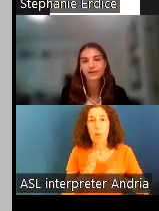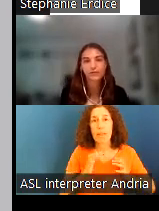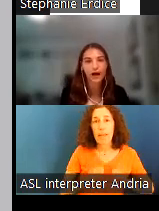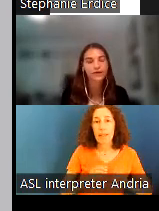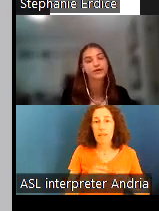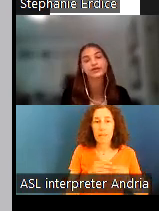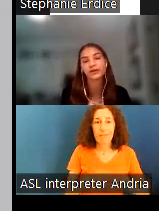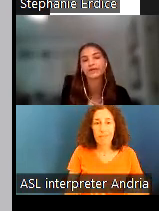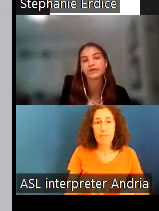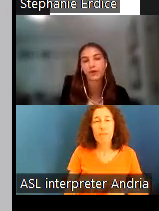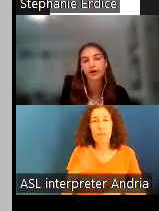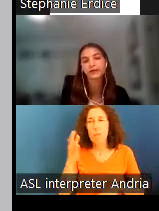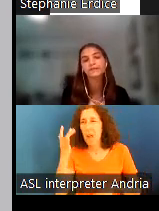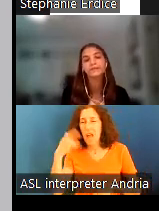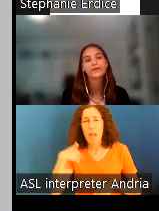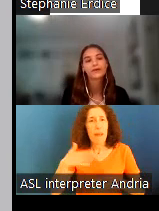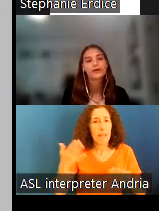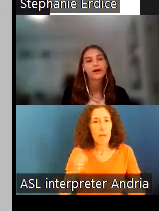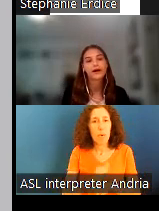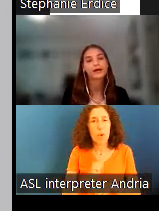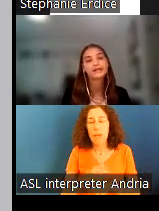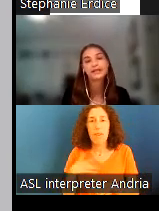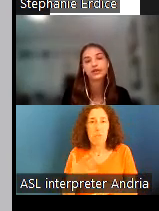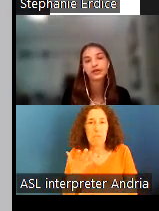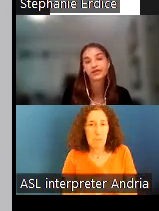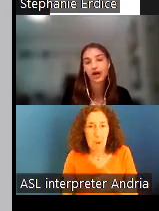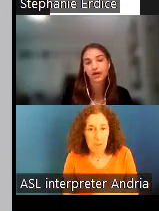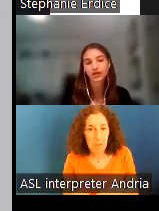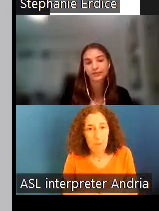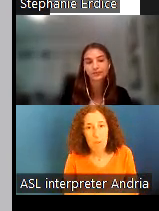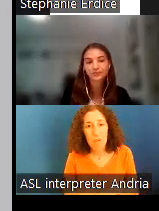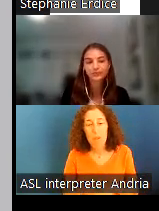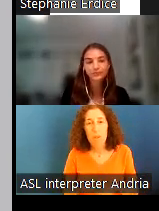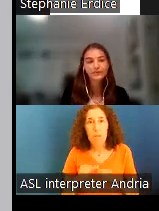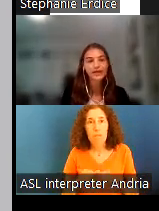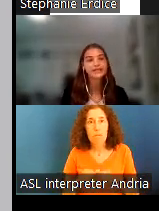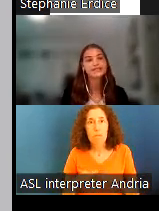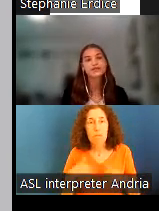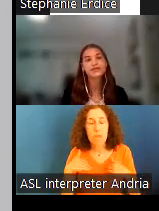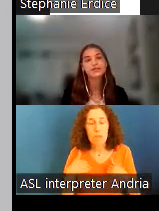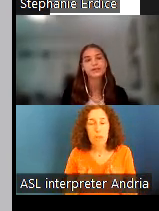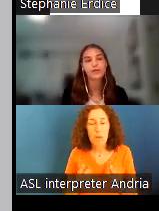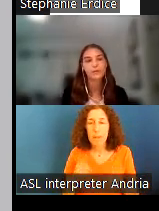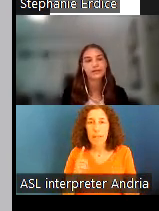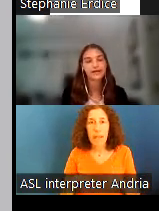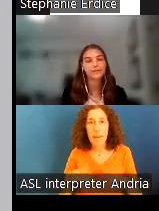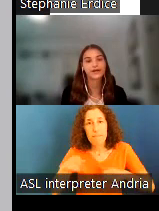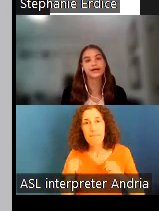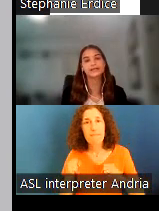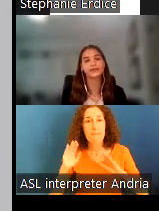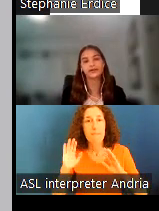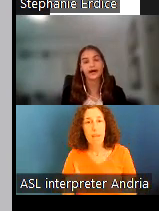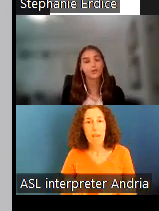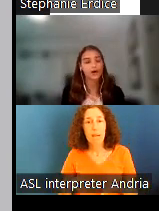of purpose of why we're here doing this work, continued exhaustion, and decreased performance